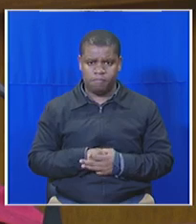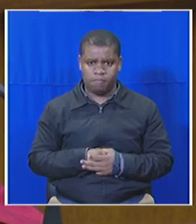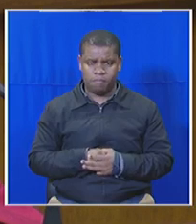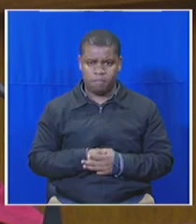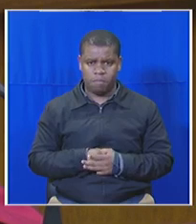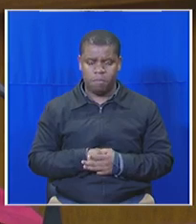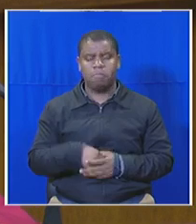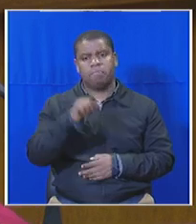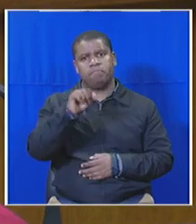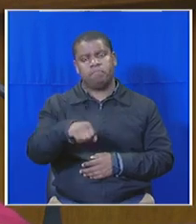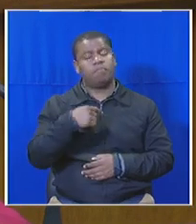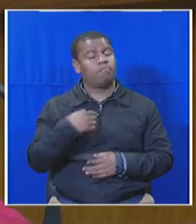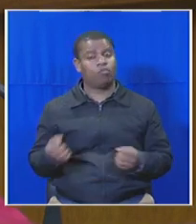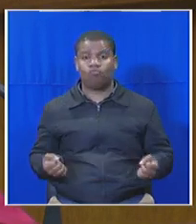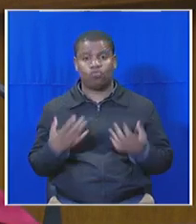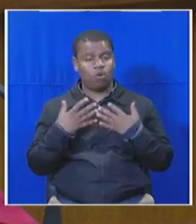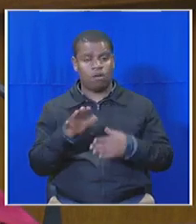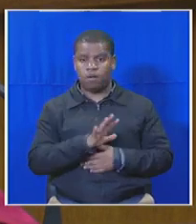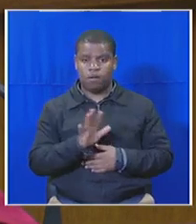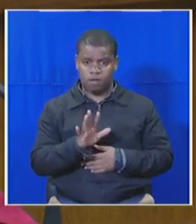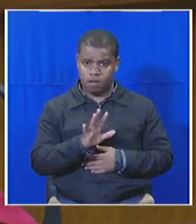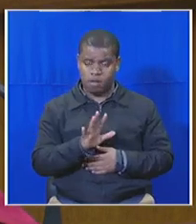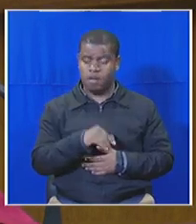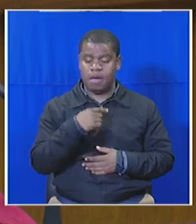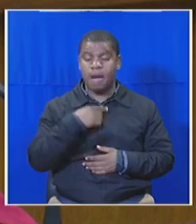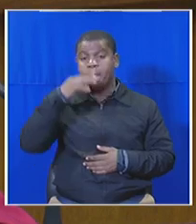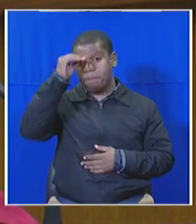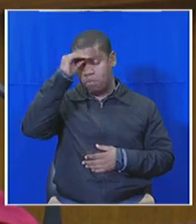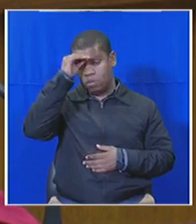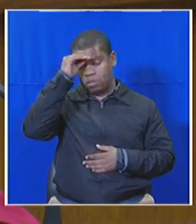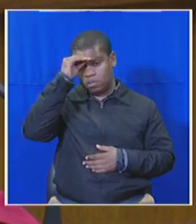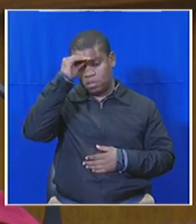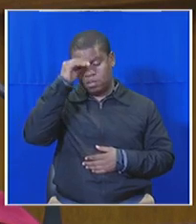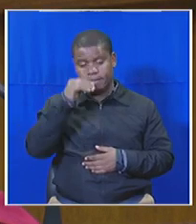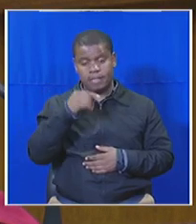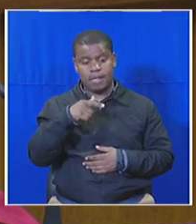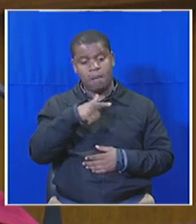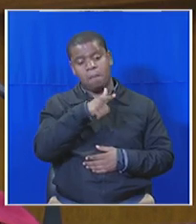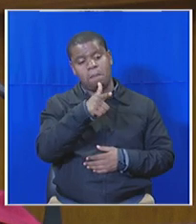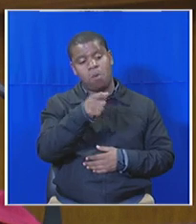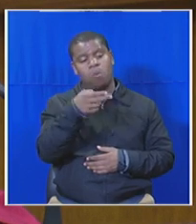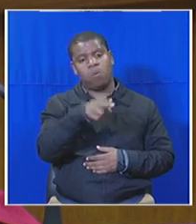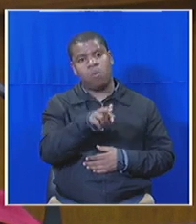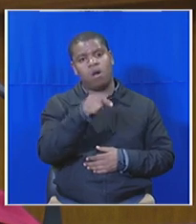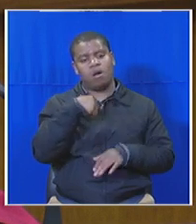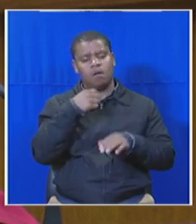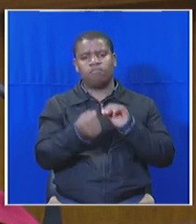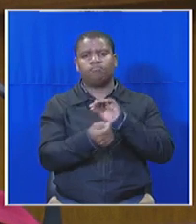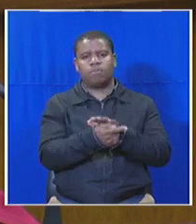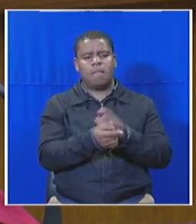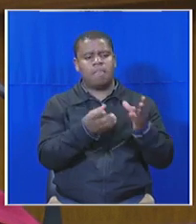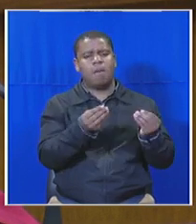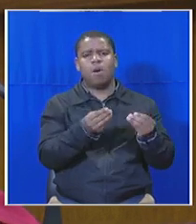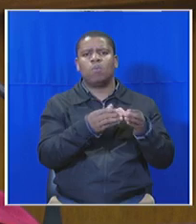It is not surprising that the police killing has increased drastically. After